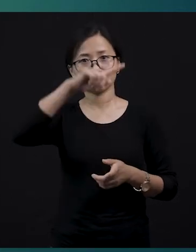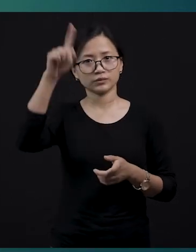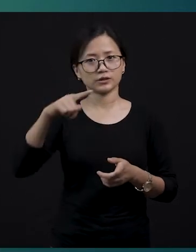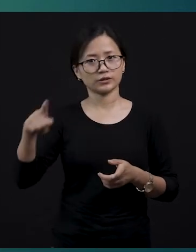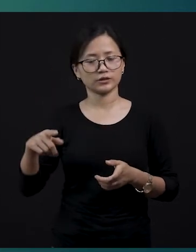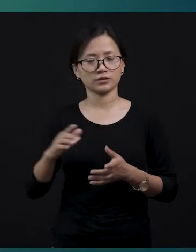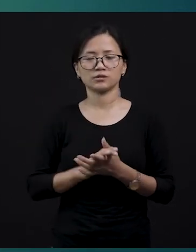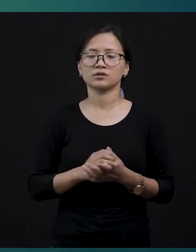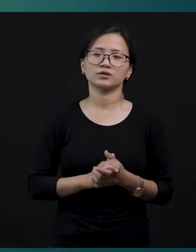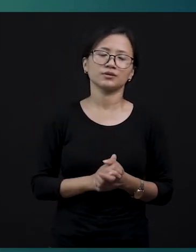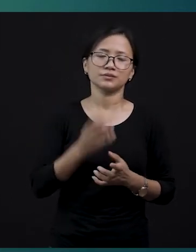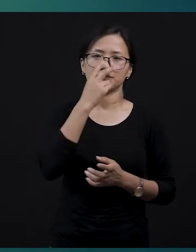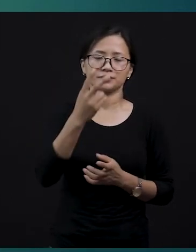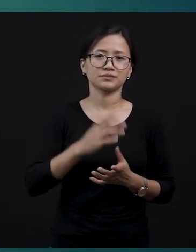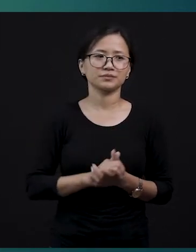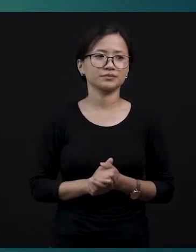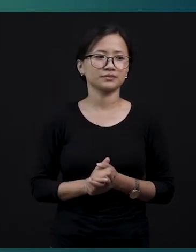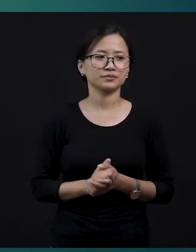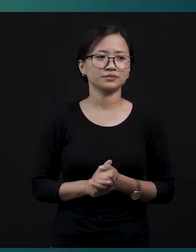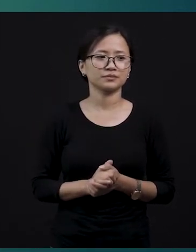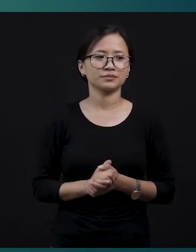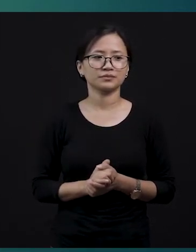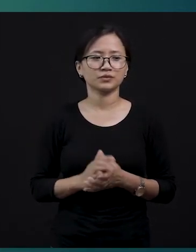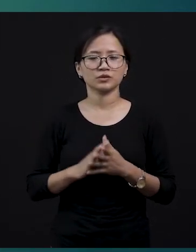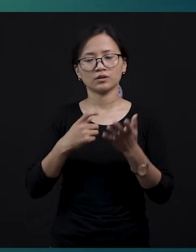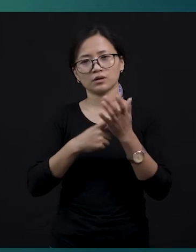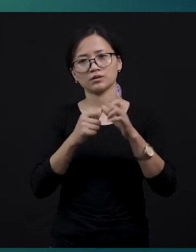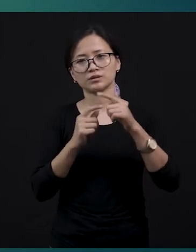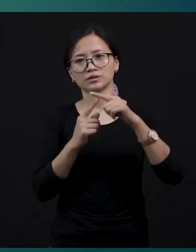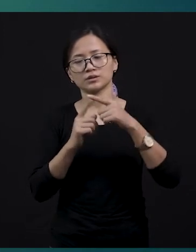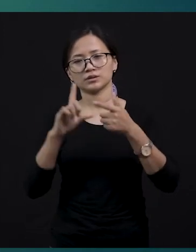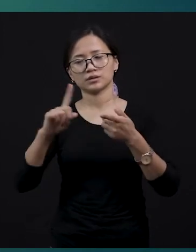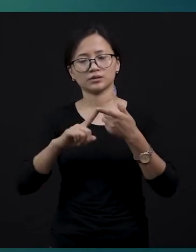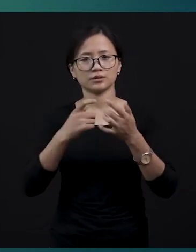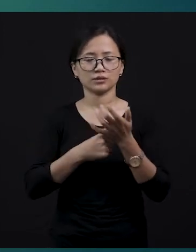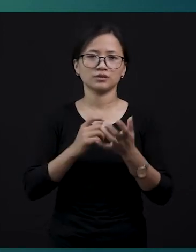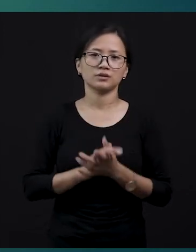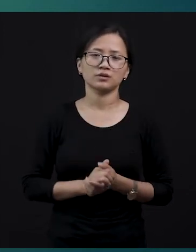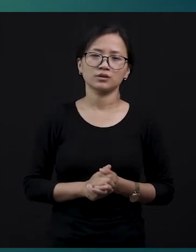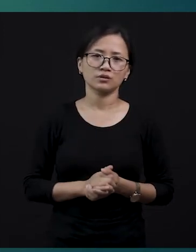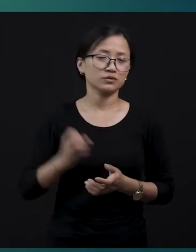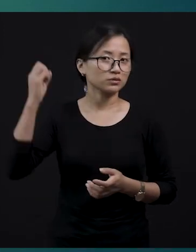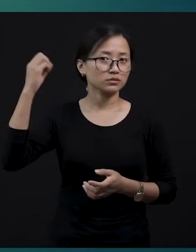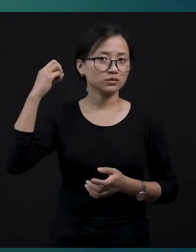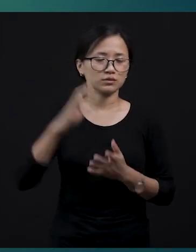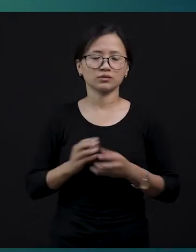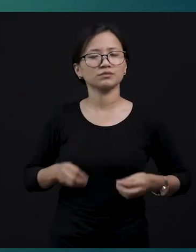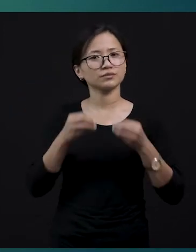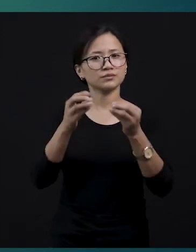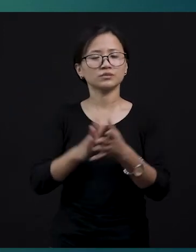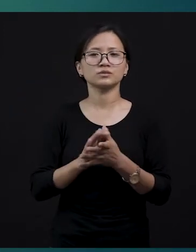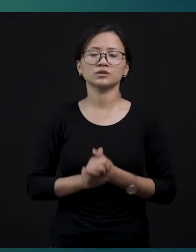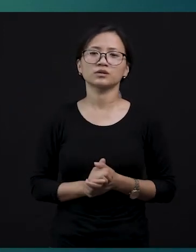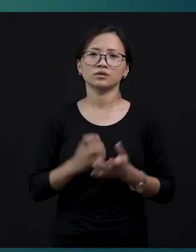before you even see that, okay? And it is also called a rattler. Because of the name, because of the sound that it produces, it